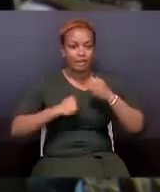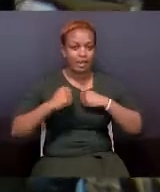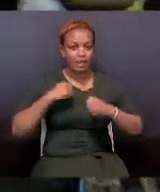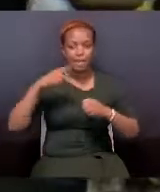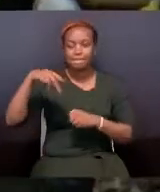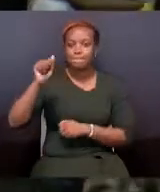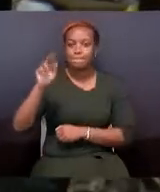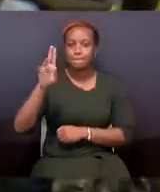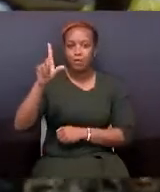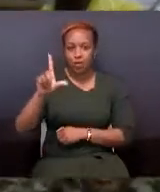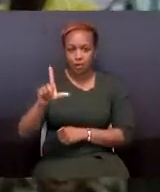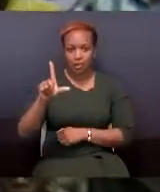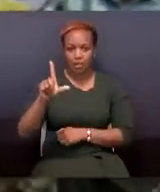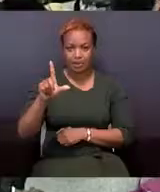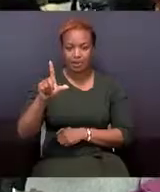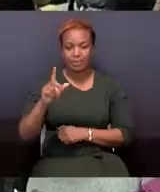Kagame.